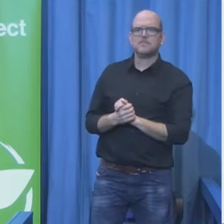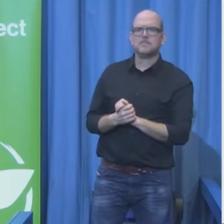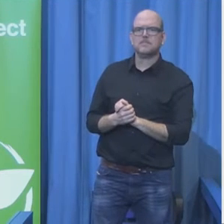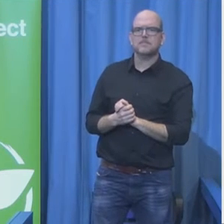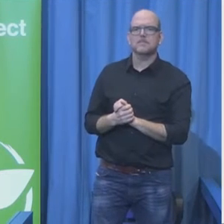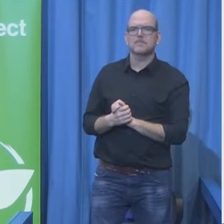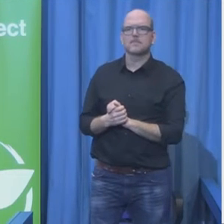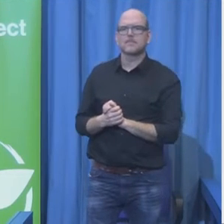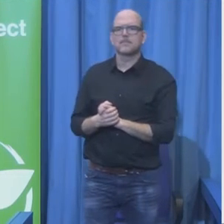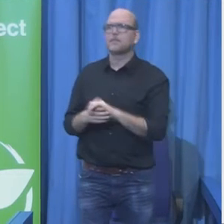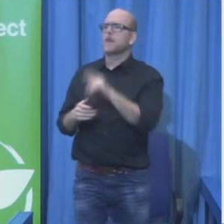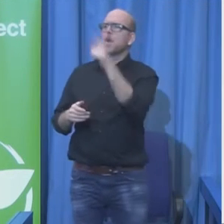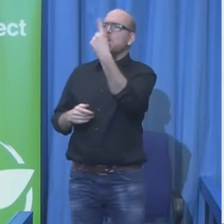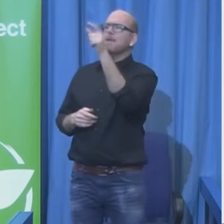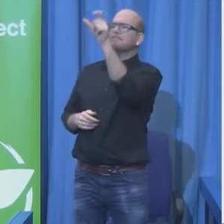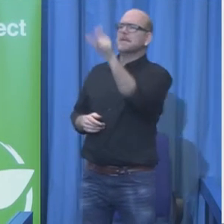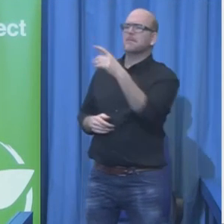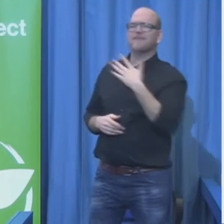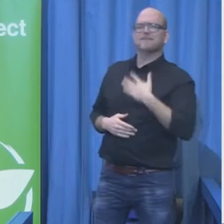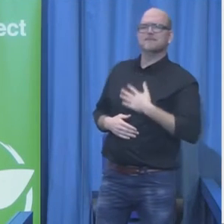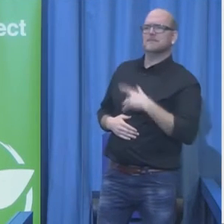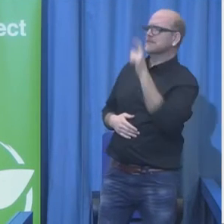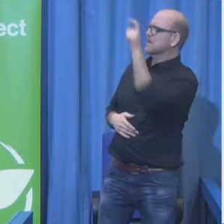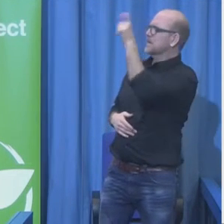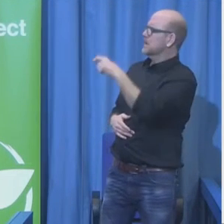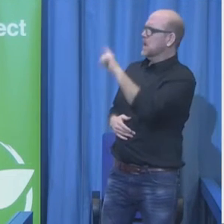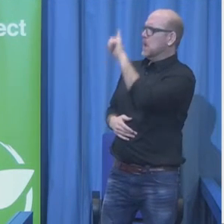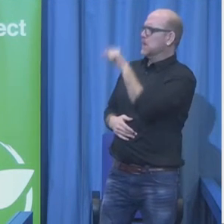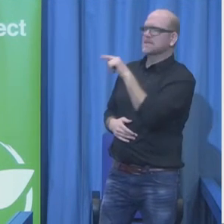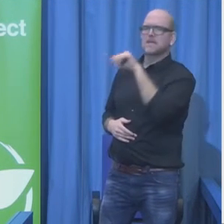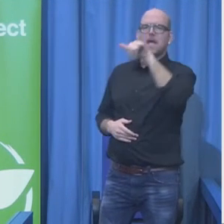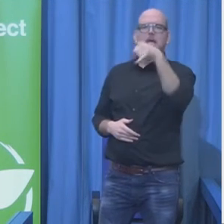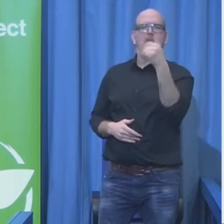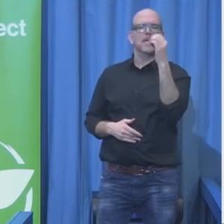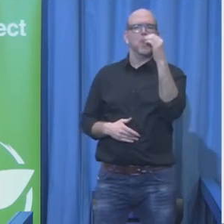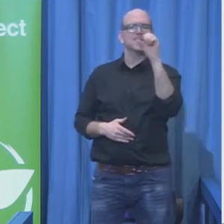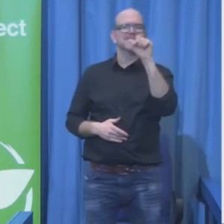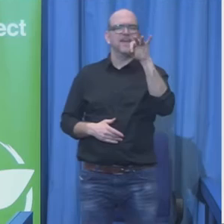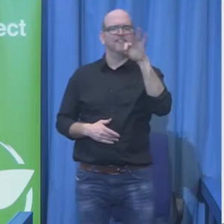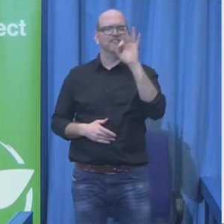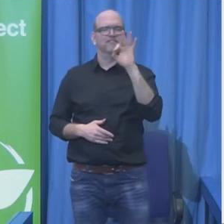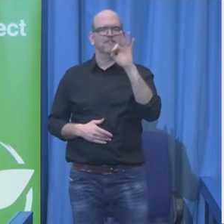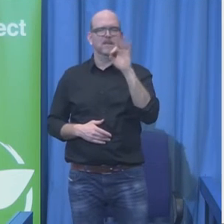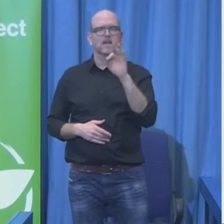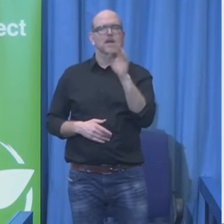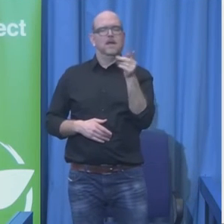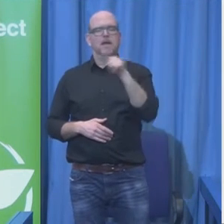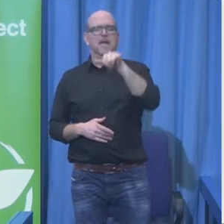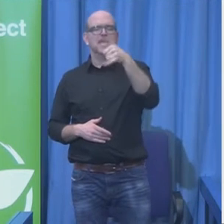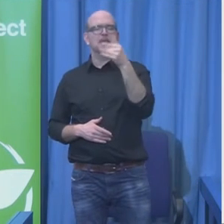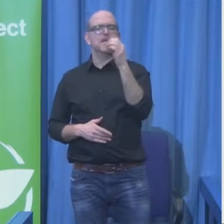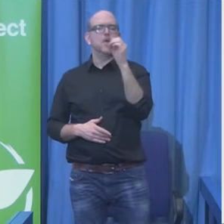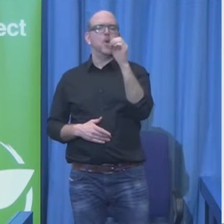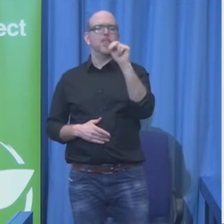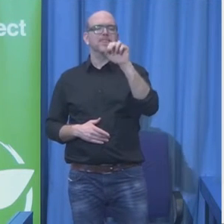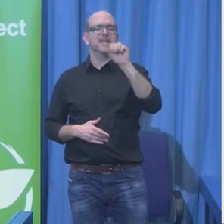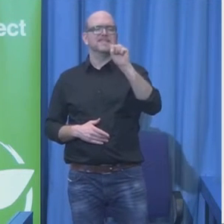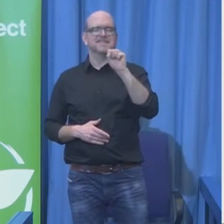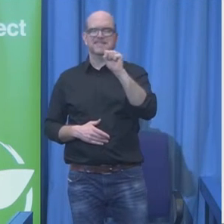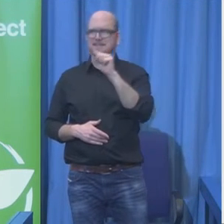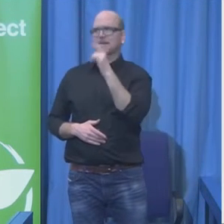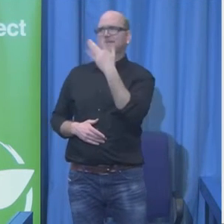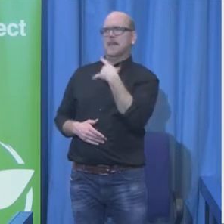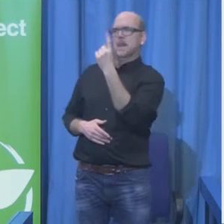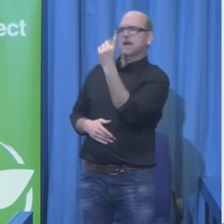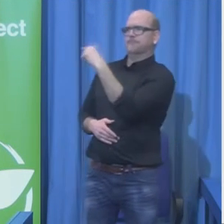policy recommendation to member state, for example, a hacking institution to the current